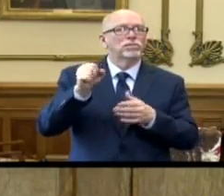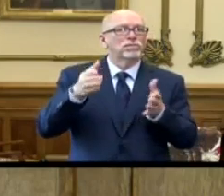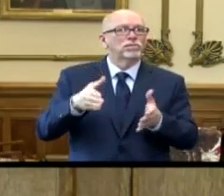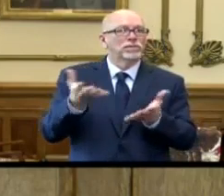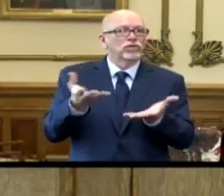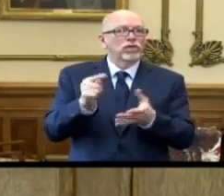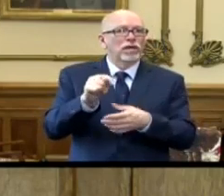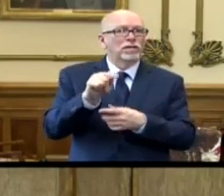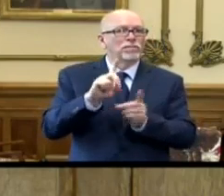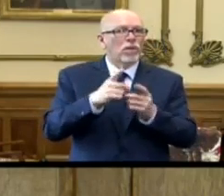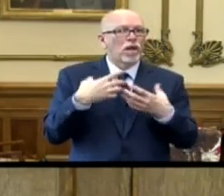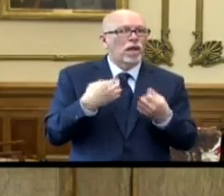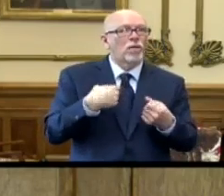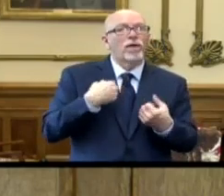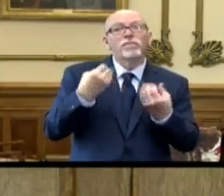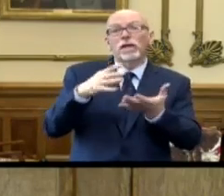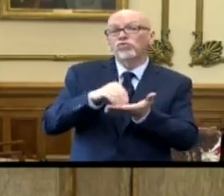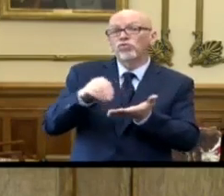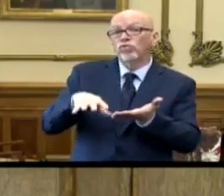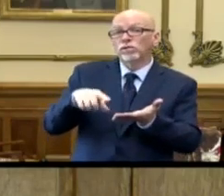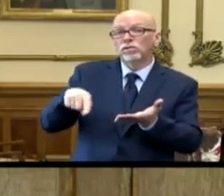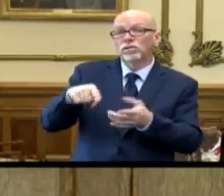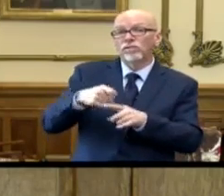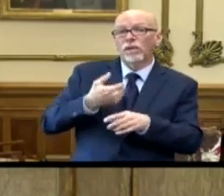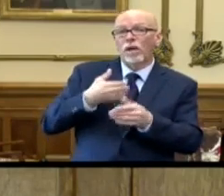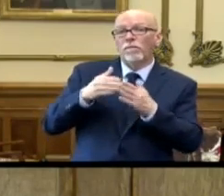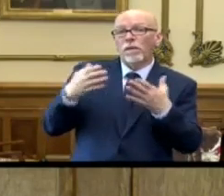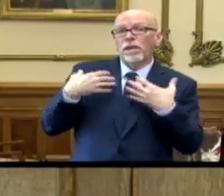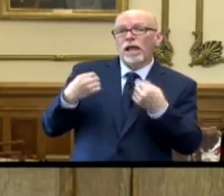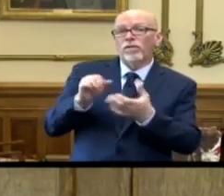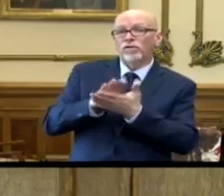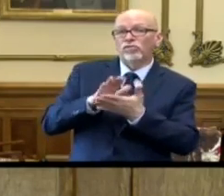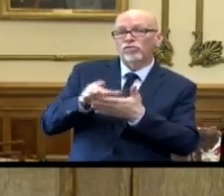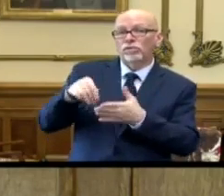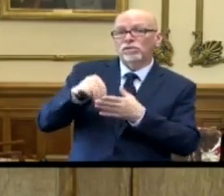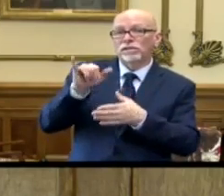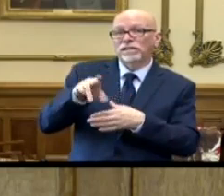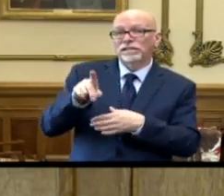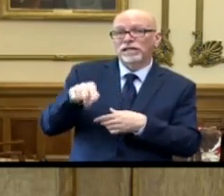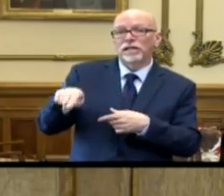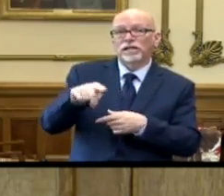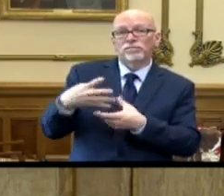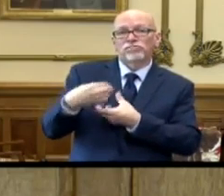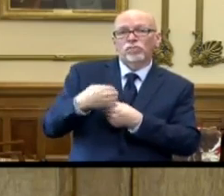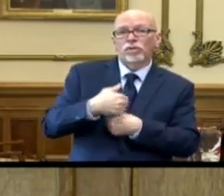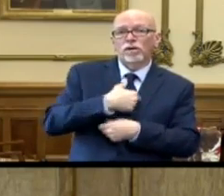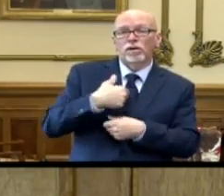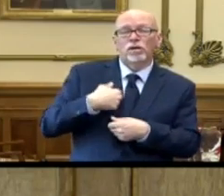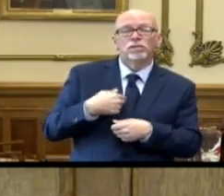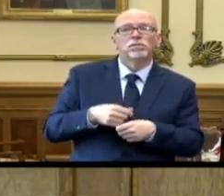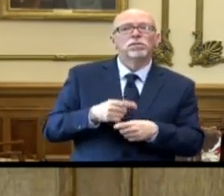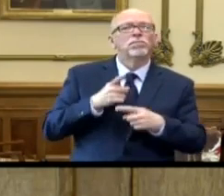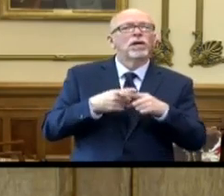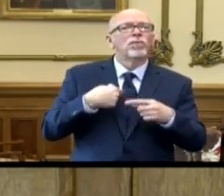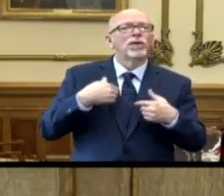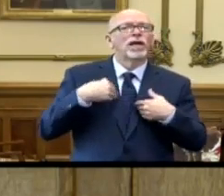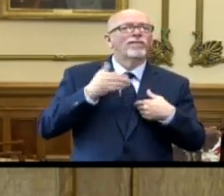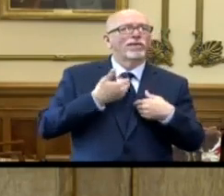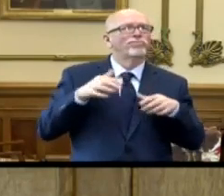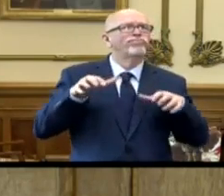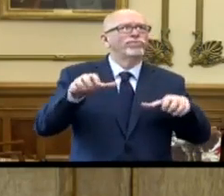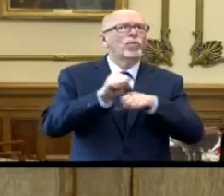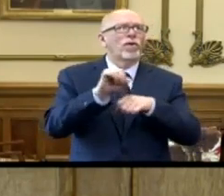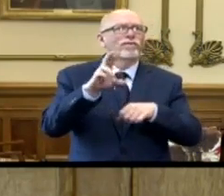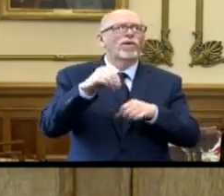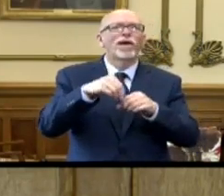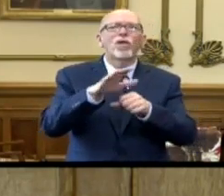We do have a lot of students from our public health schools here in the state that are engaged with us. And then we have our entire workforce